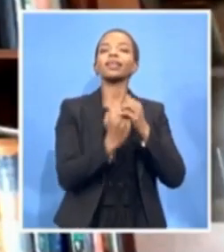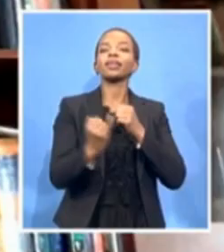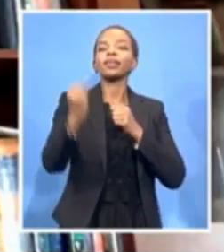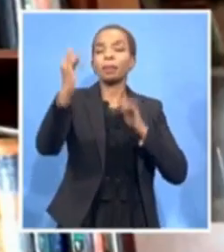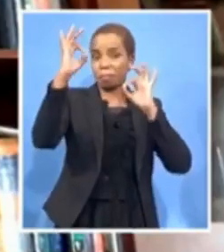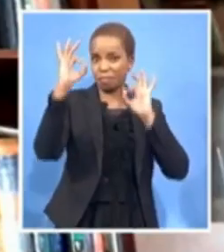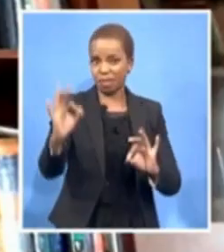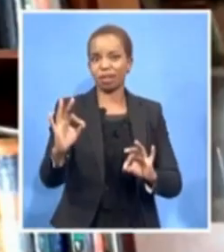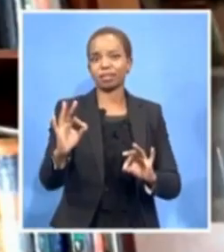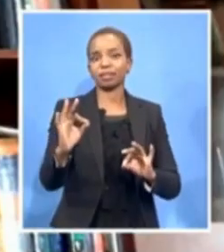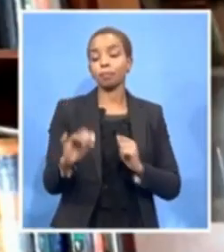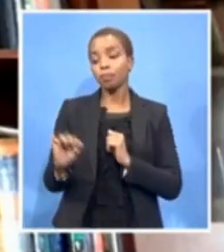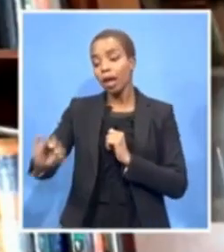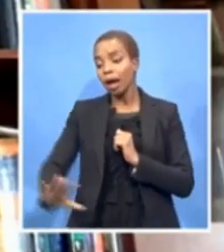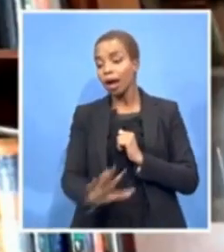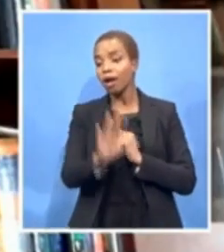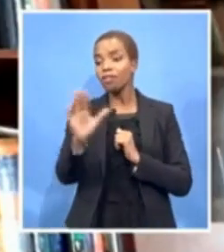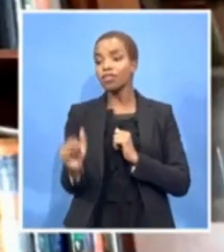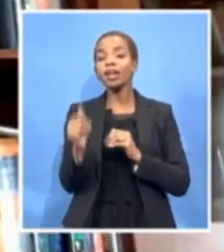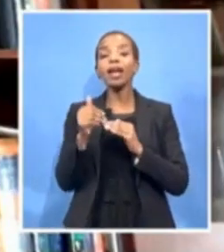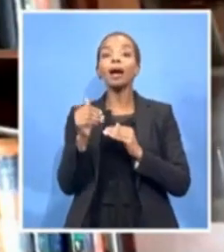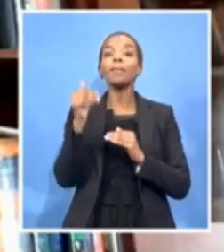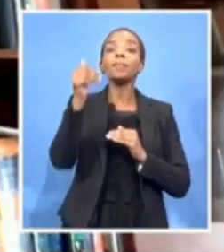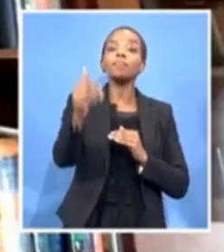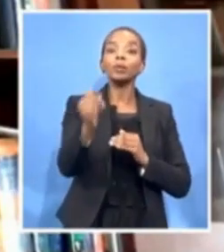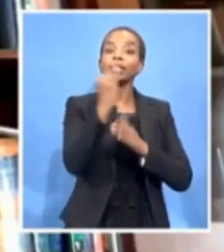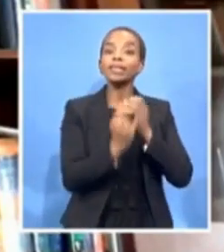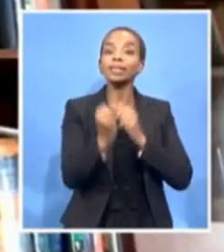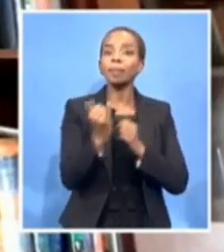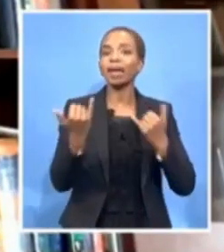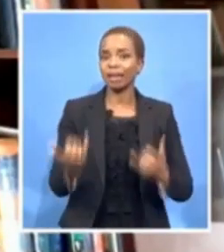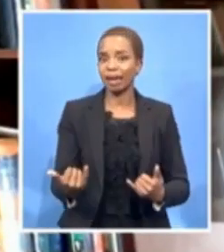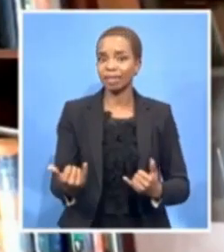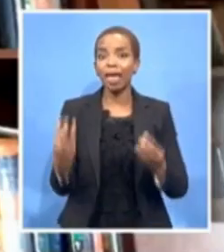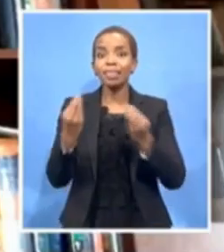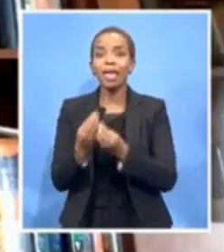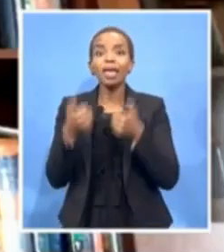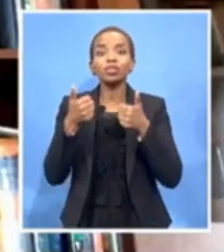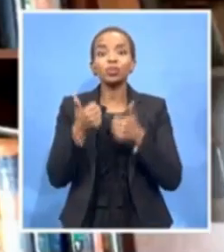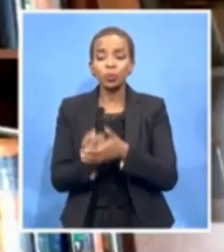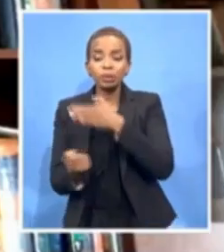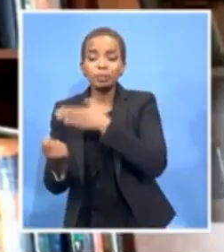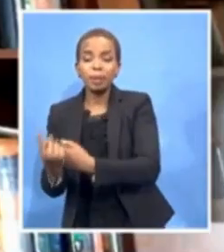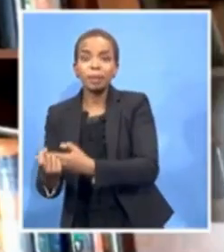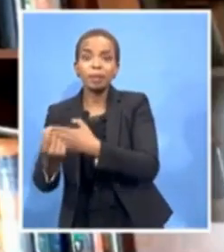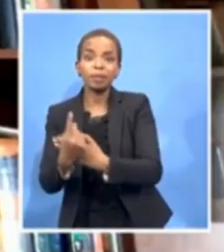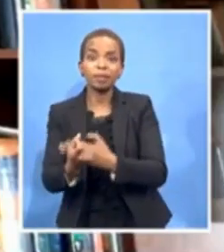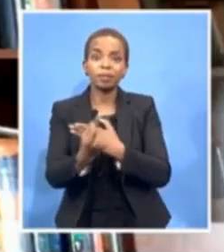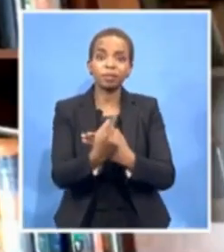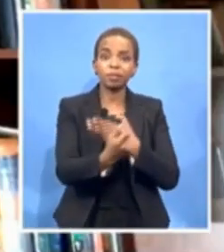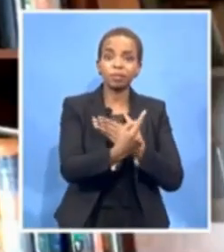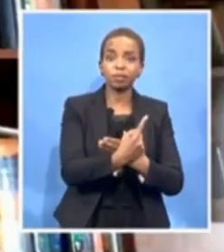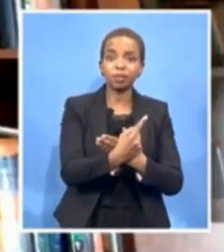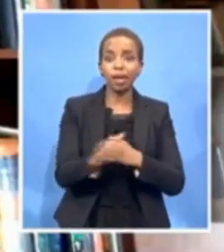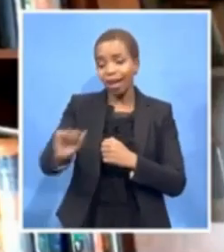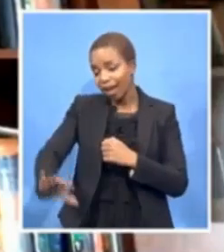post-independence. Africa has seen coup d'etats. Africa has seen guerrilla movements. Africa has